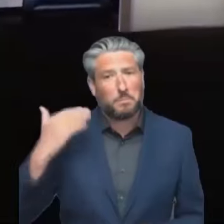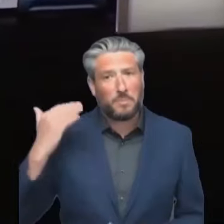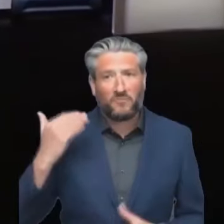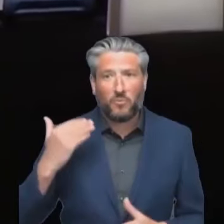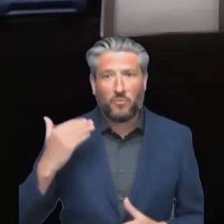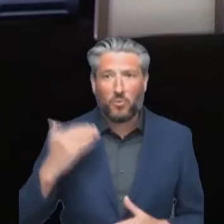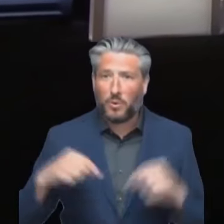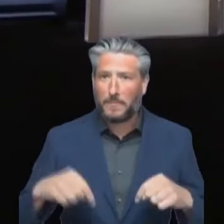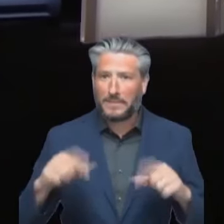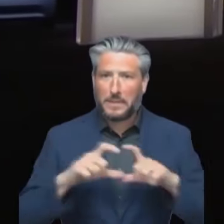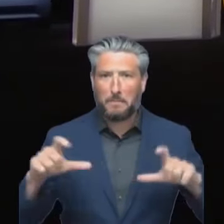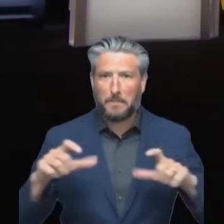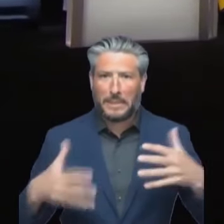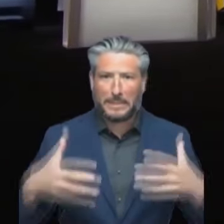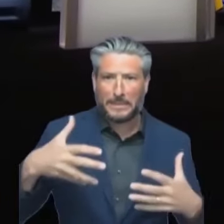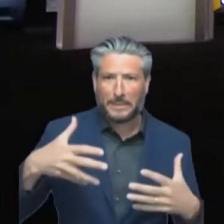with tension.